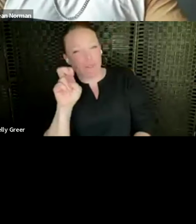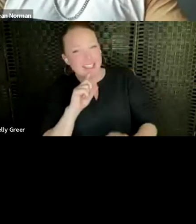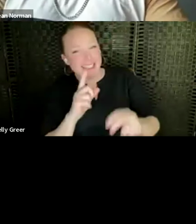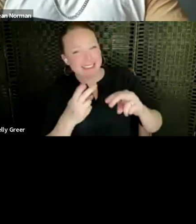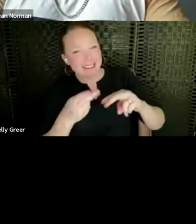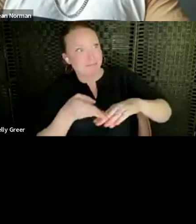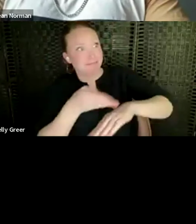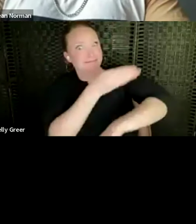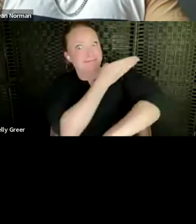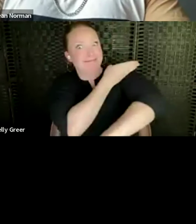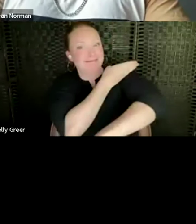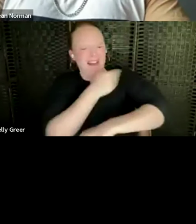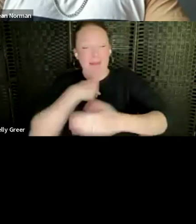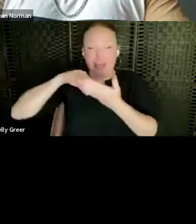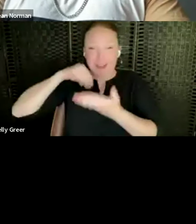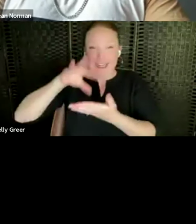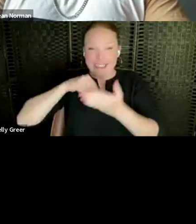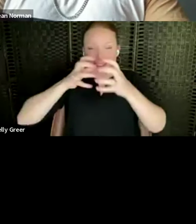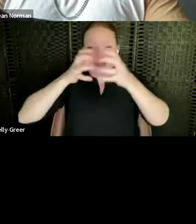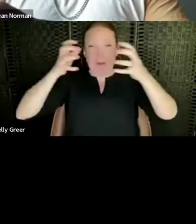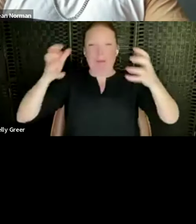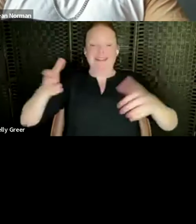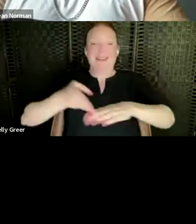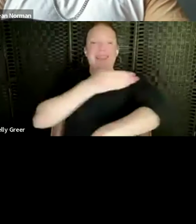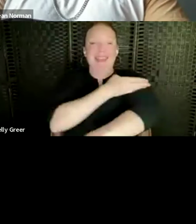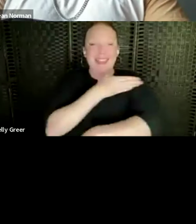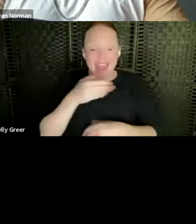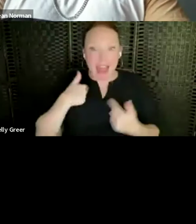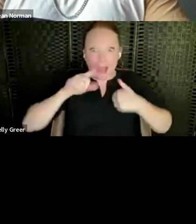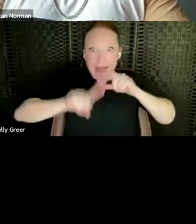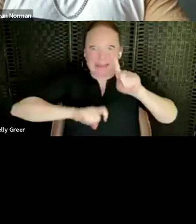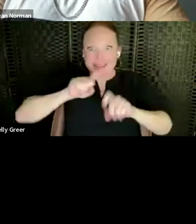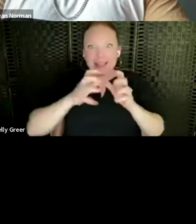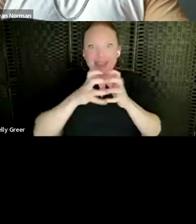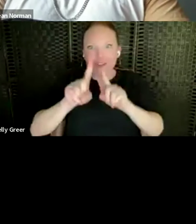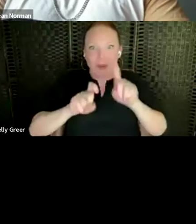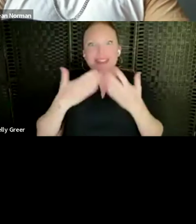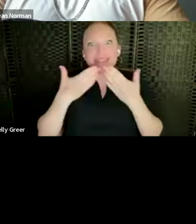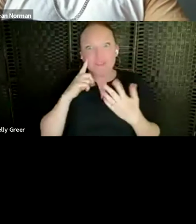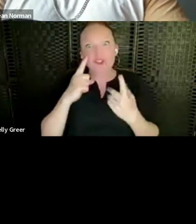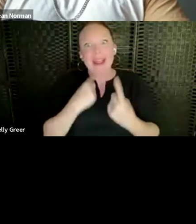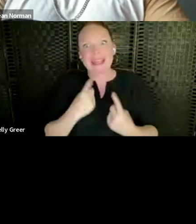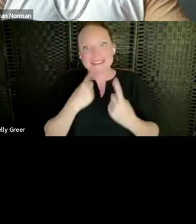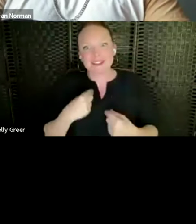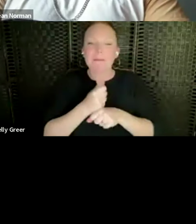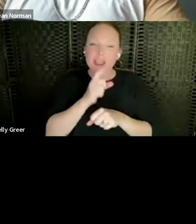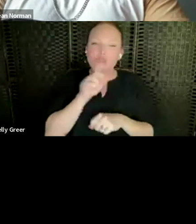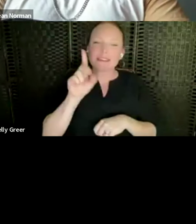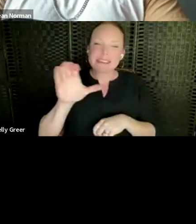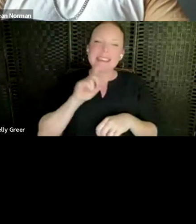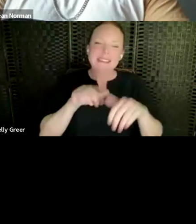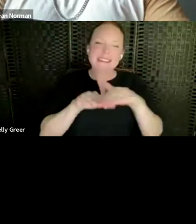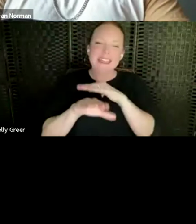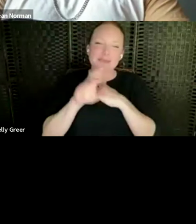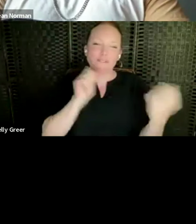I'm always grateful that you entertain the questions we have to ensure that DC is accessible for all. I agree. I